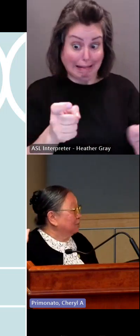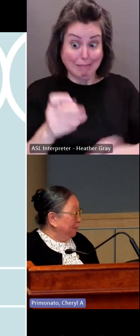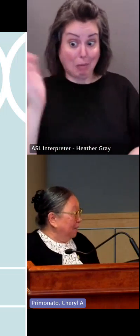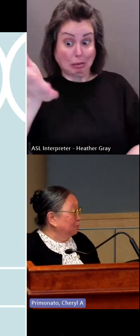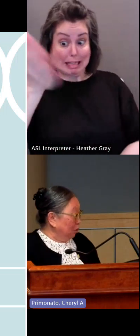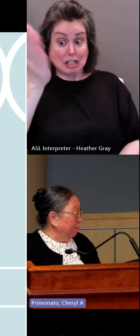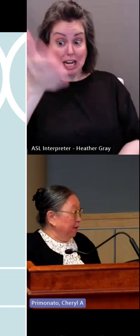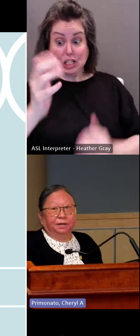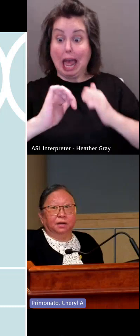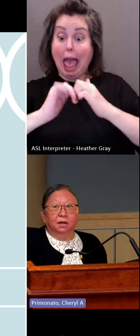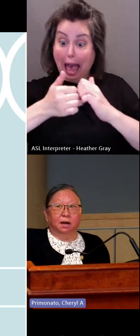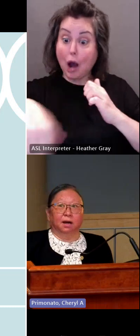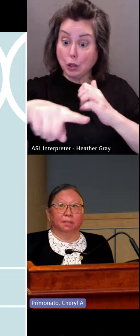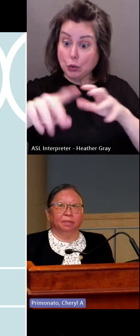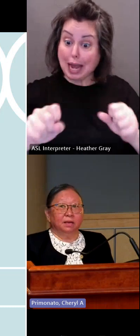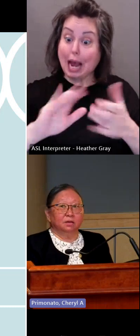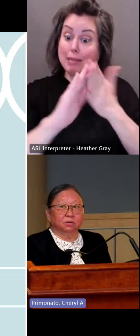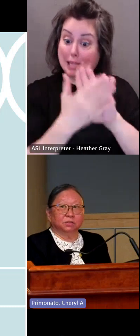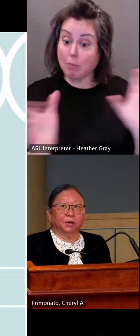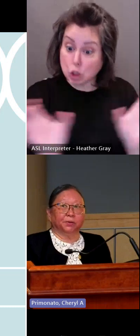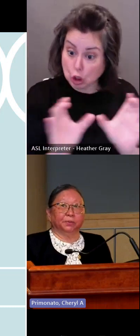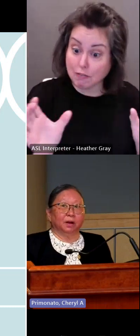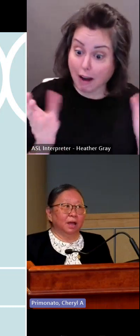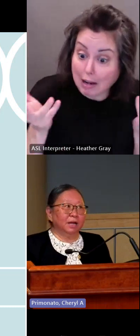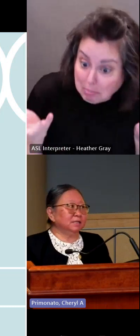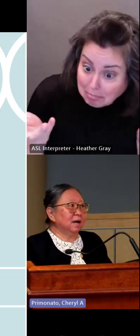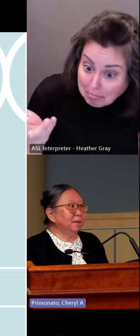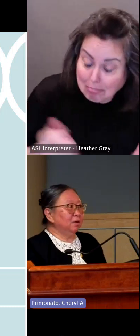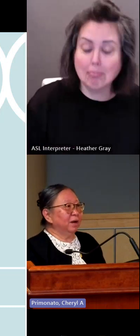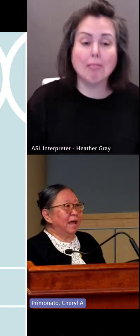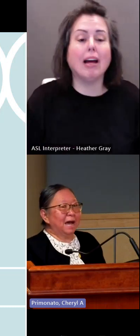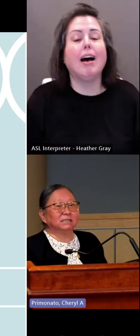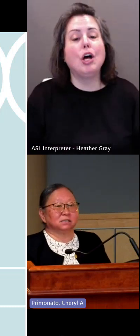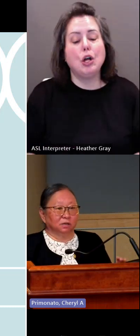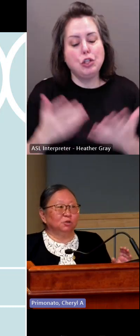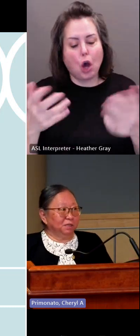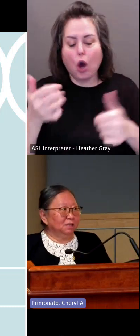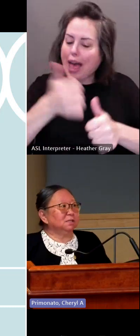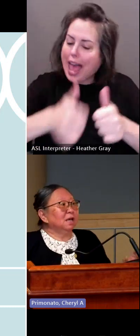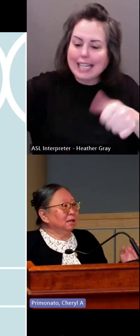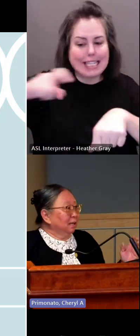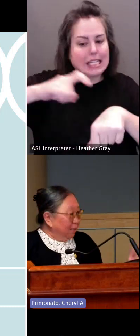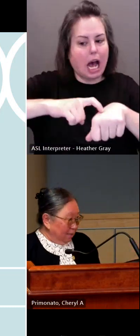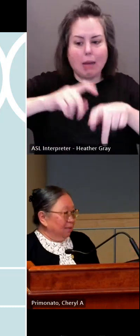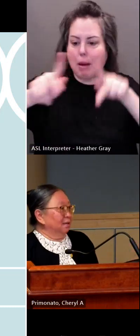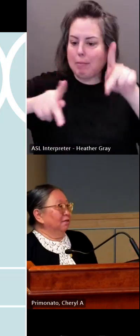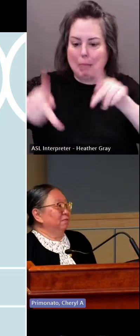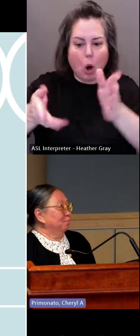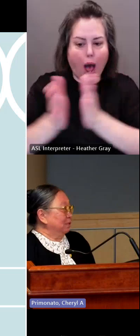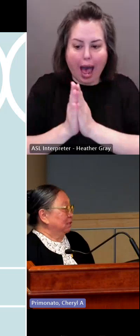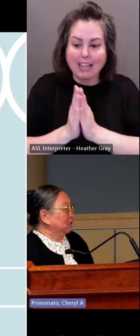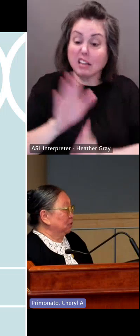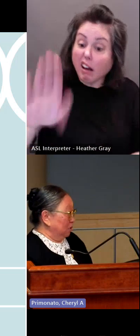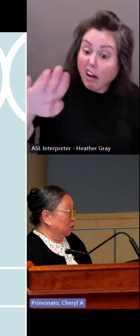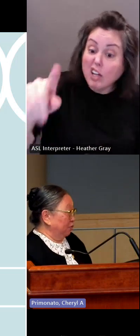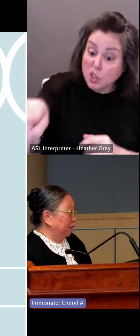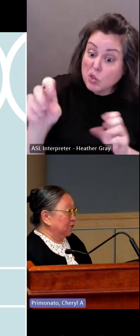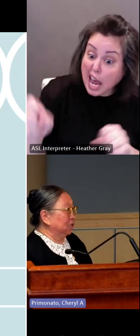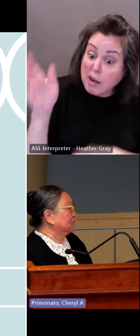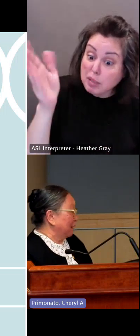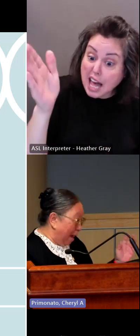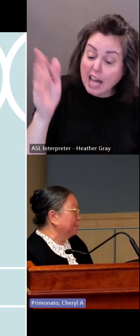on how to become certified. So anytime anyone asks, could you please give a presentation